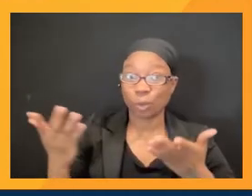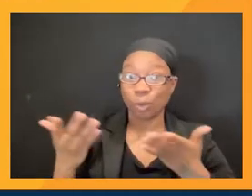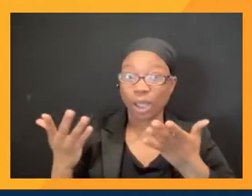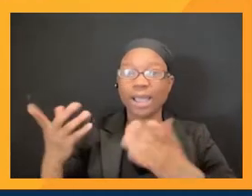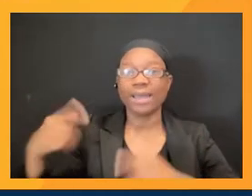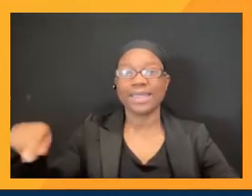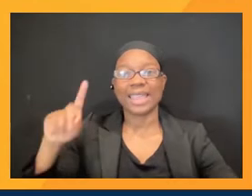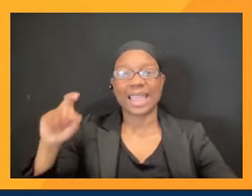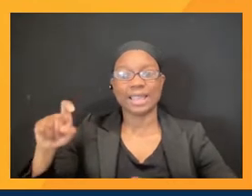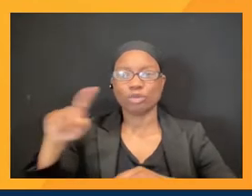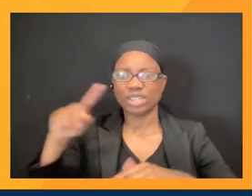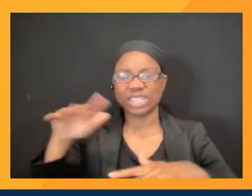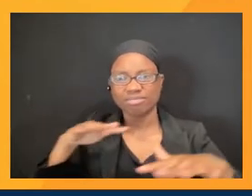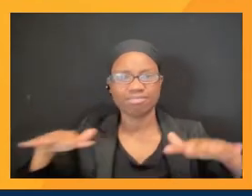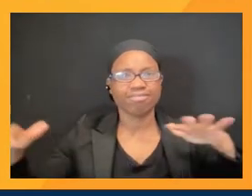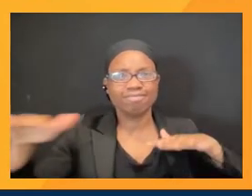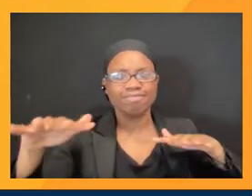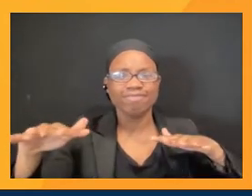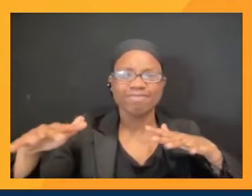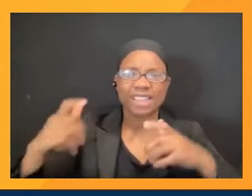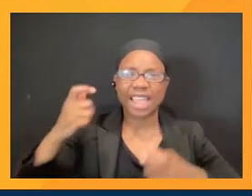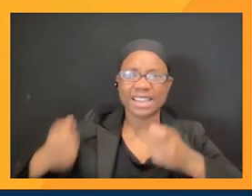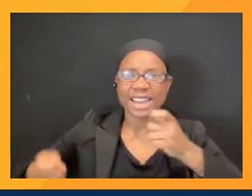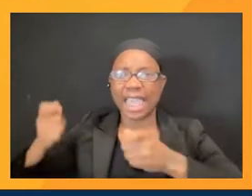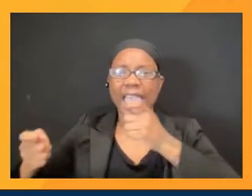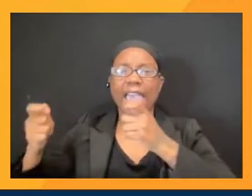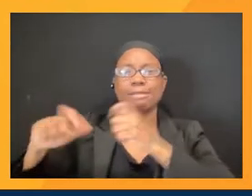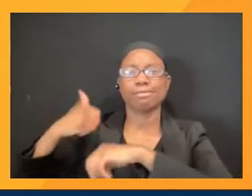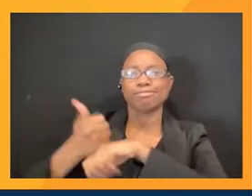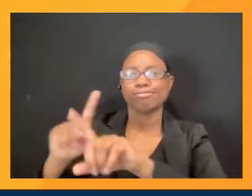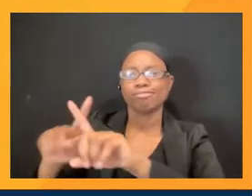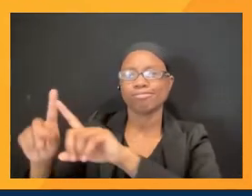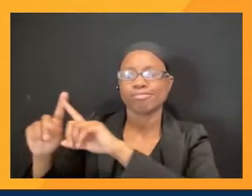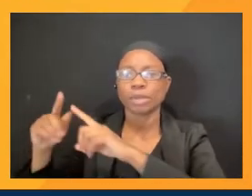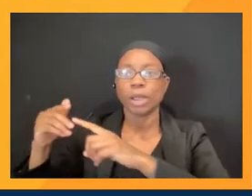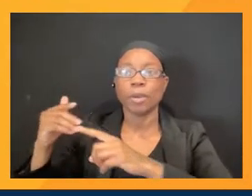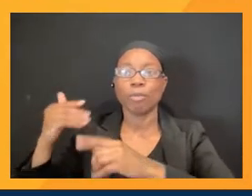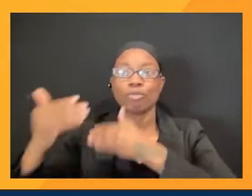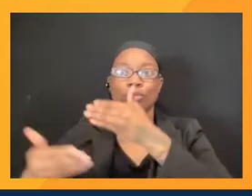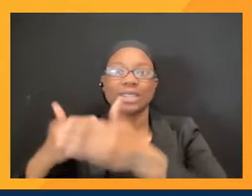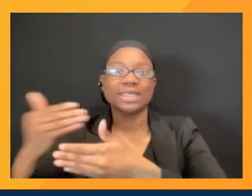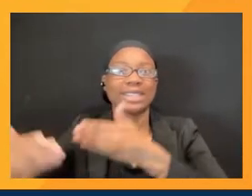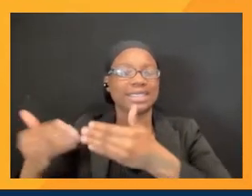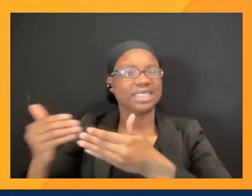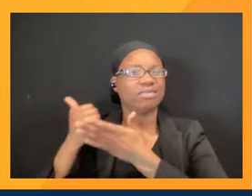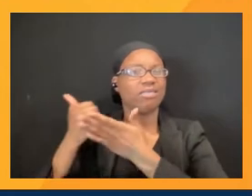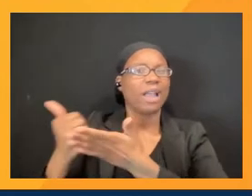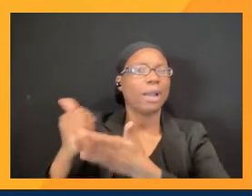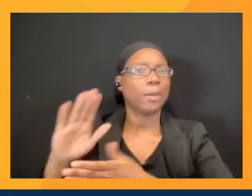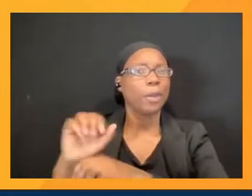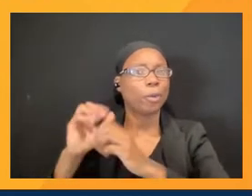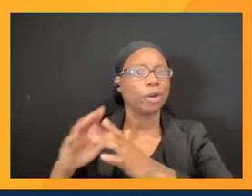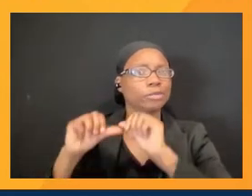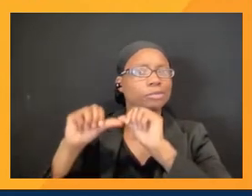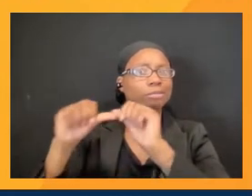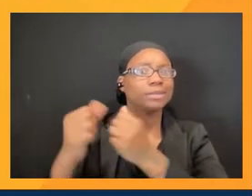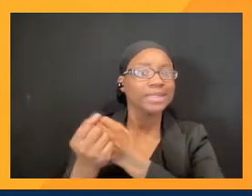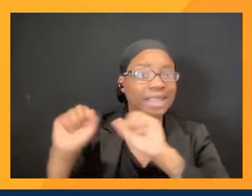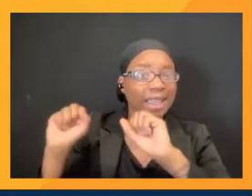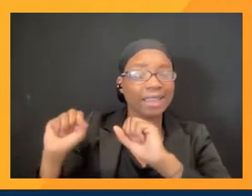coming in. But I'm curious, how do you think doing your job now is different than it would have